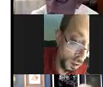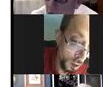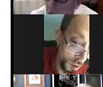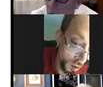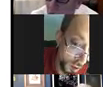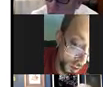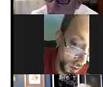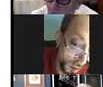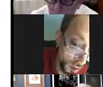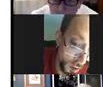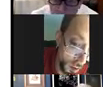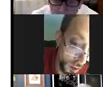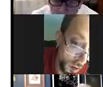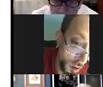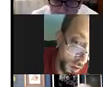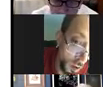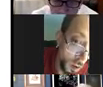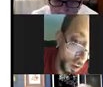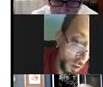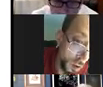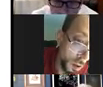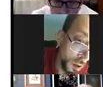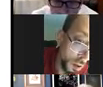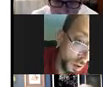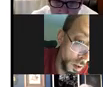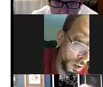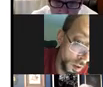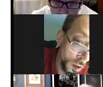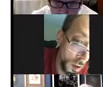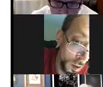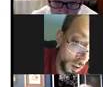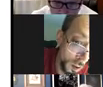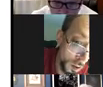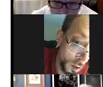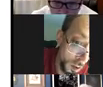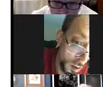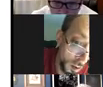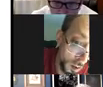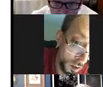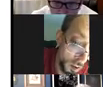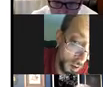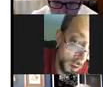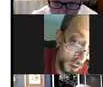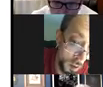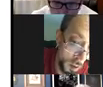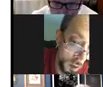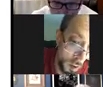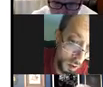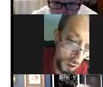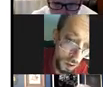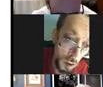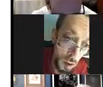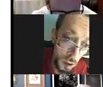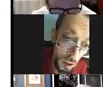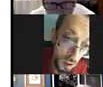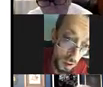Sean Copeland's chapter on the Eucharist in Enfleshing Freedom. It says that it's about this